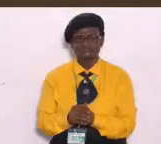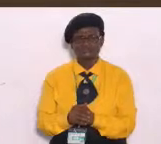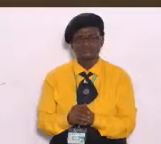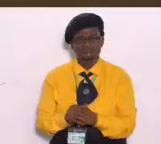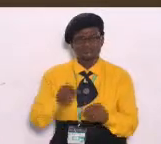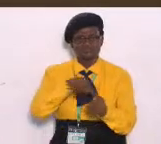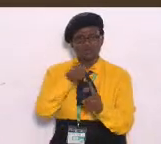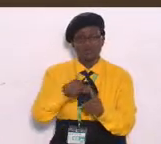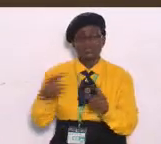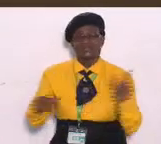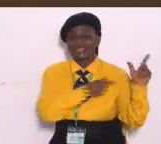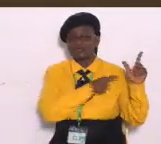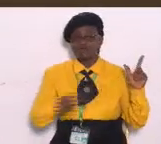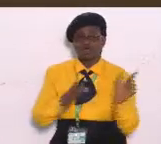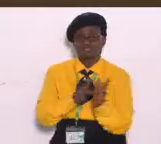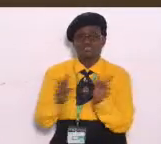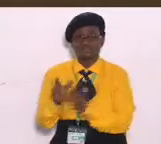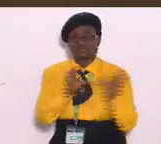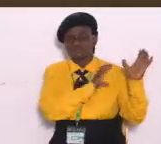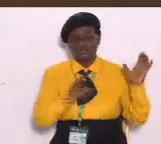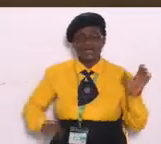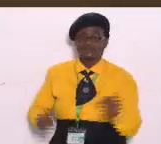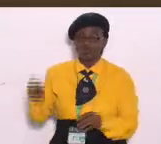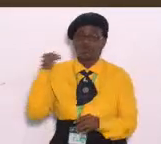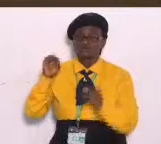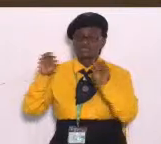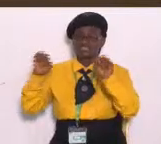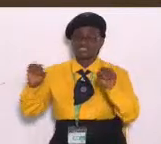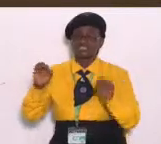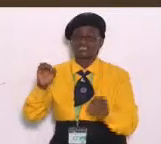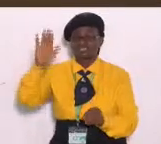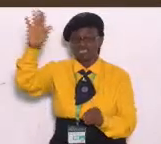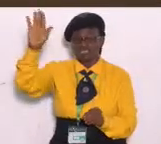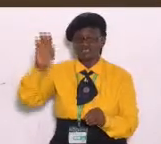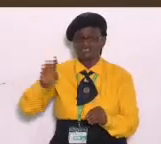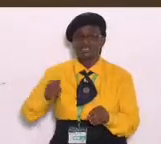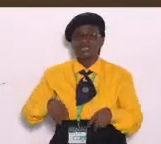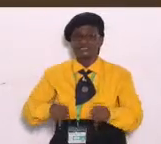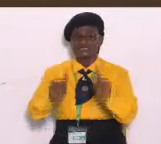When the Lord Jesus Christ was teaching the disciples to pray,